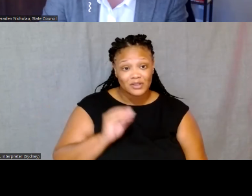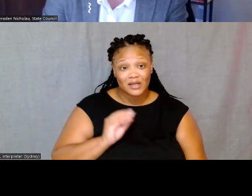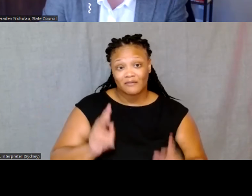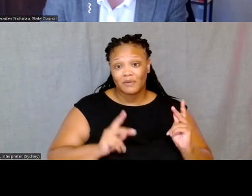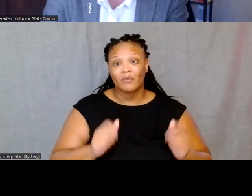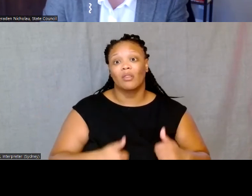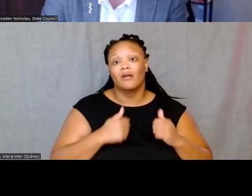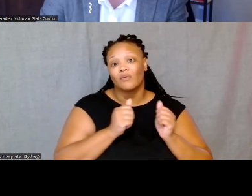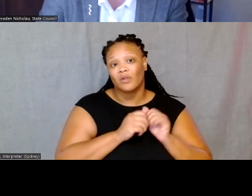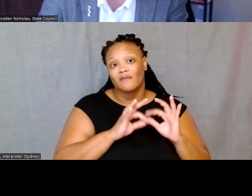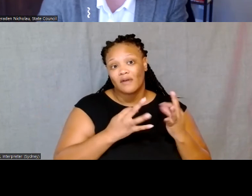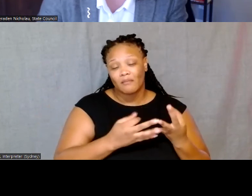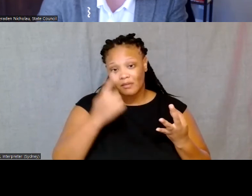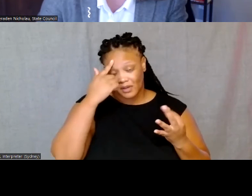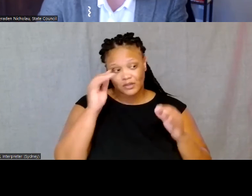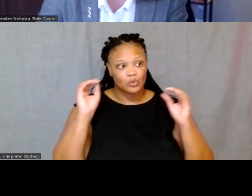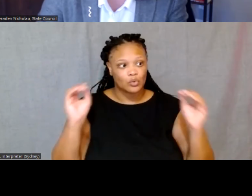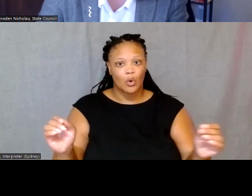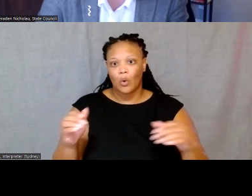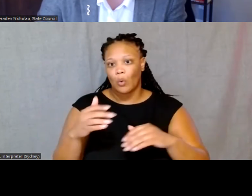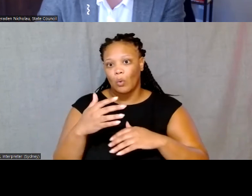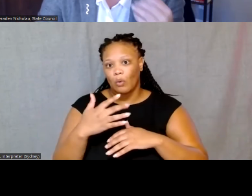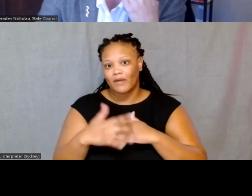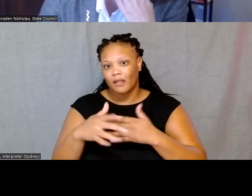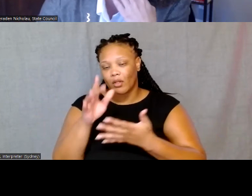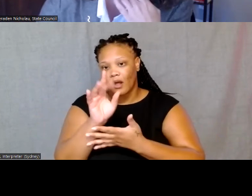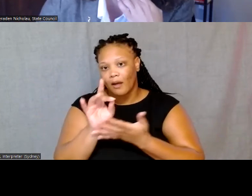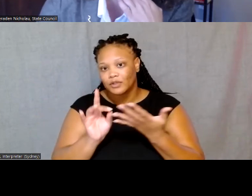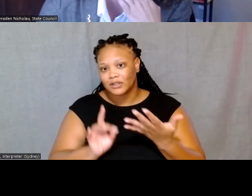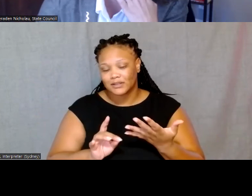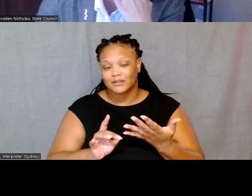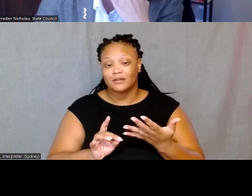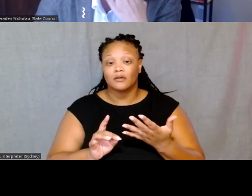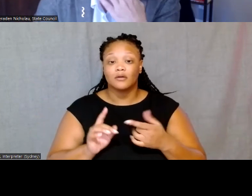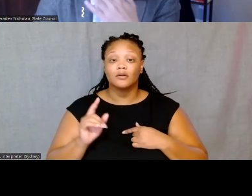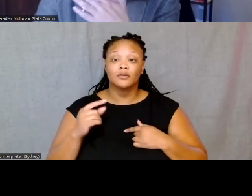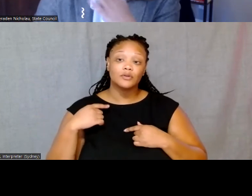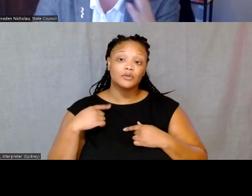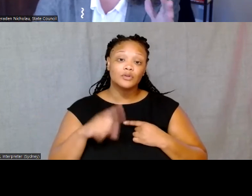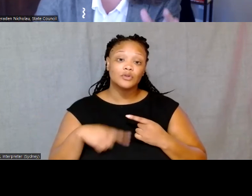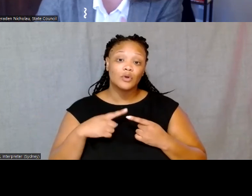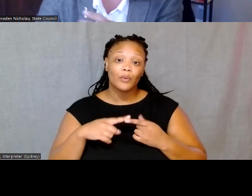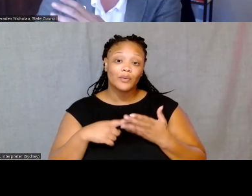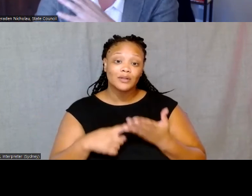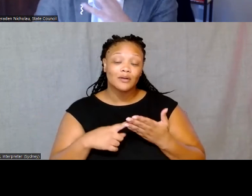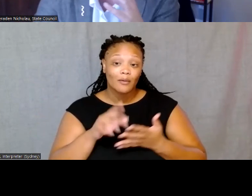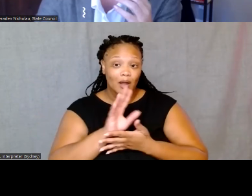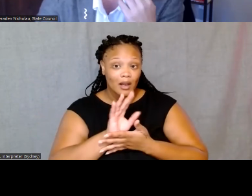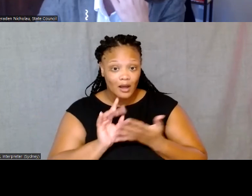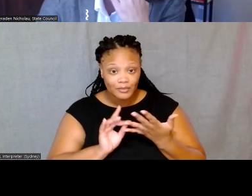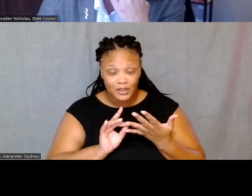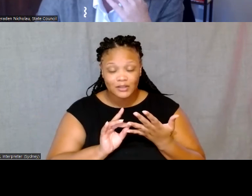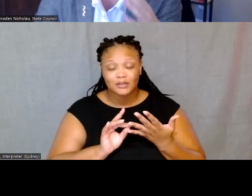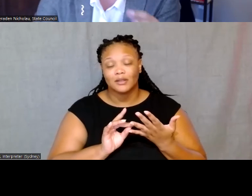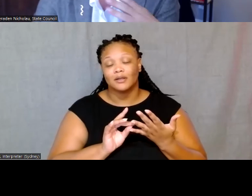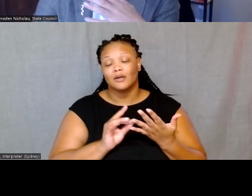family members because of lack of options. And so when we talk about options, just another way that we can frame